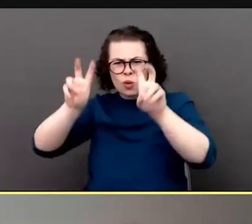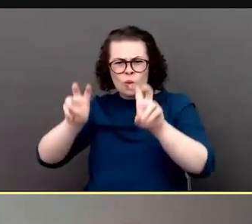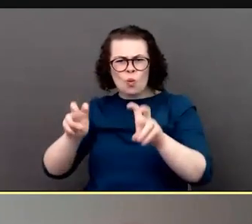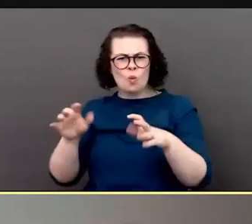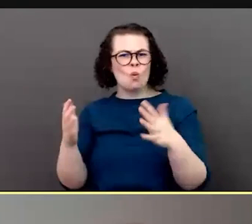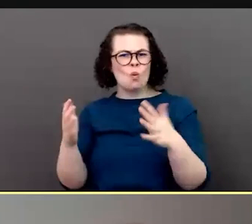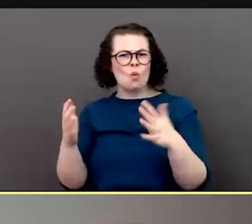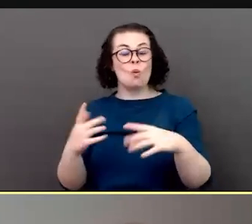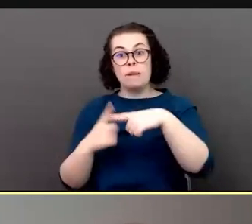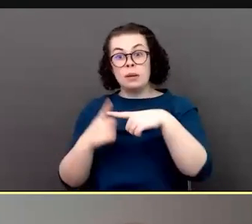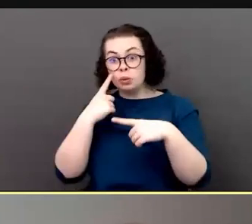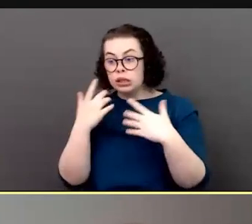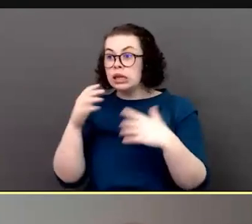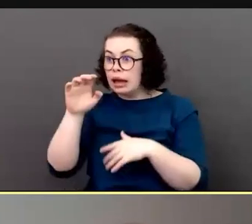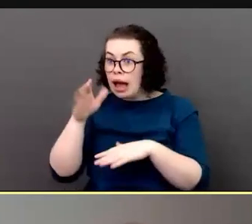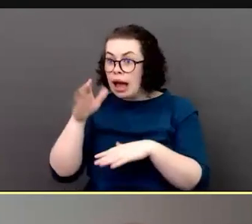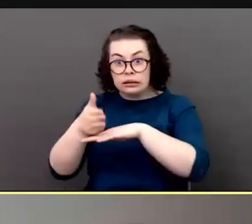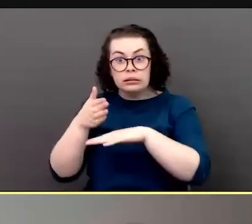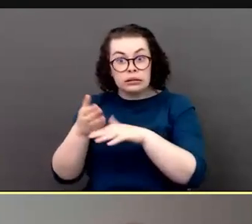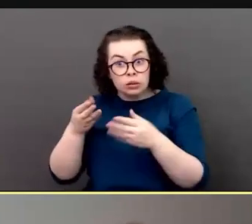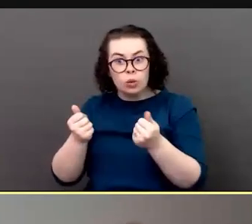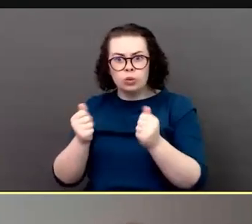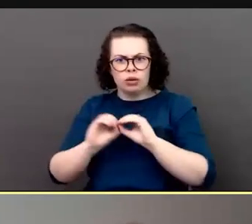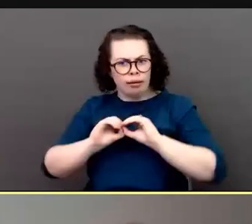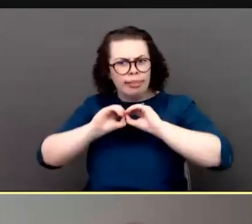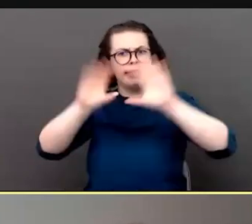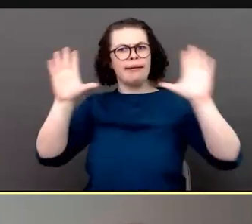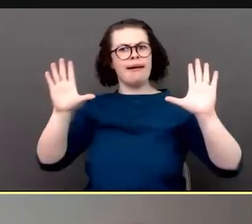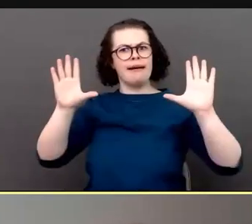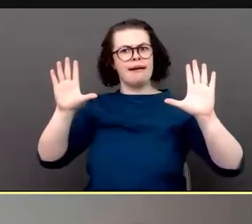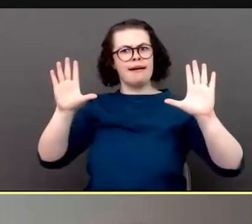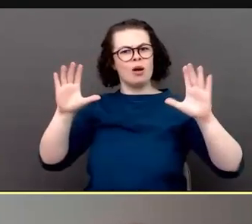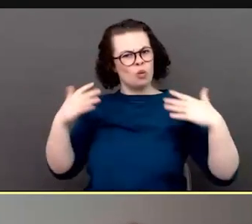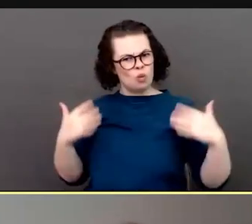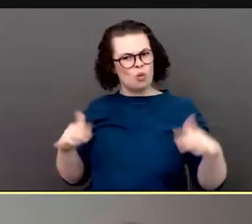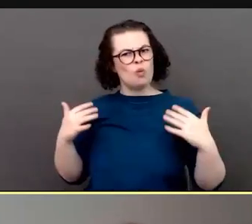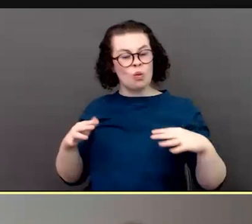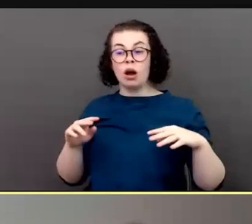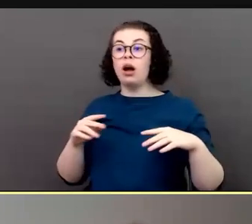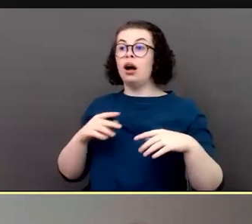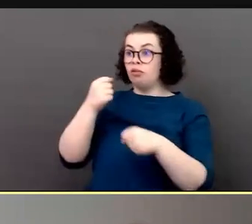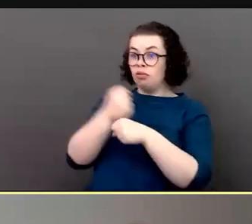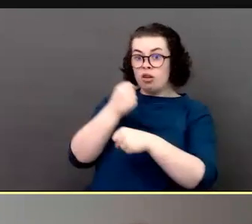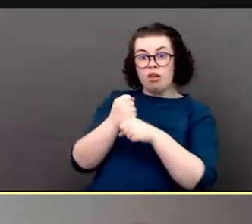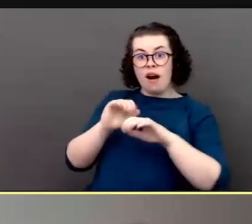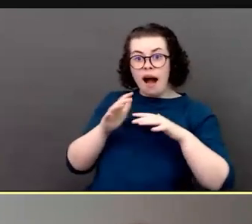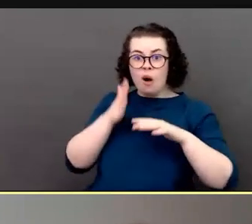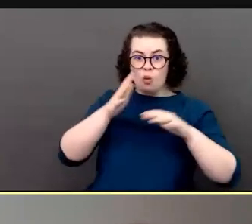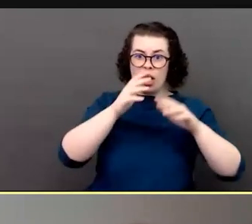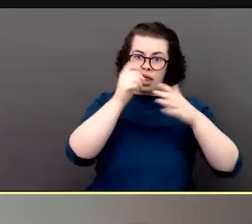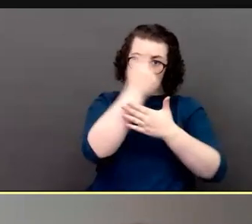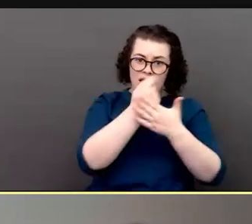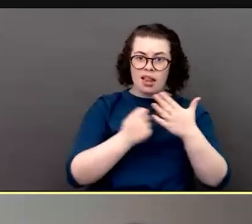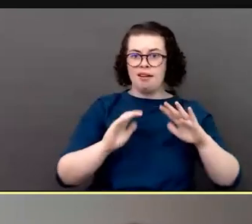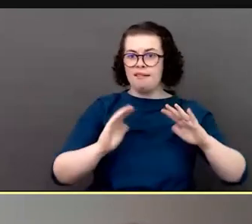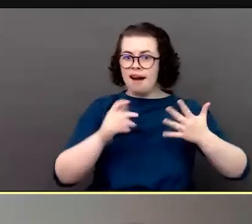the accessibility solutions are described from the functional perspective, how illustrations and descriptions